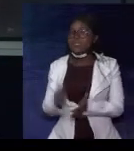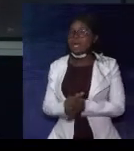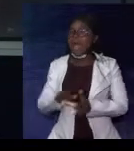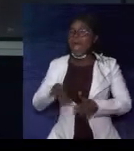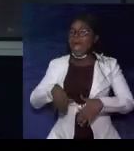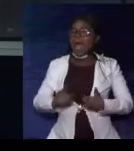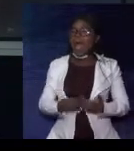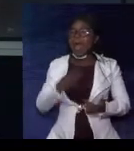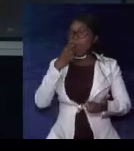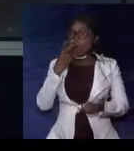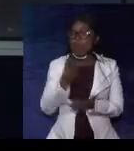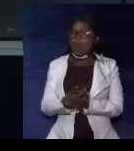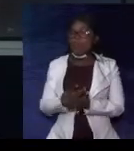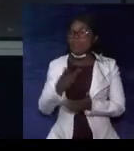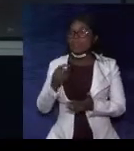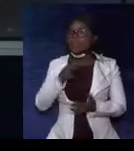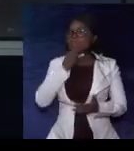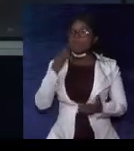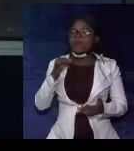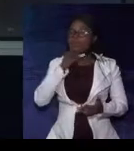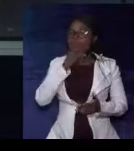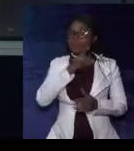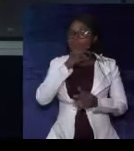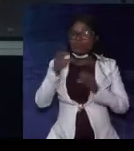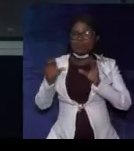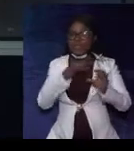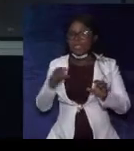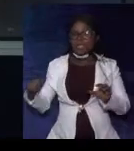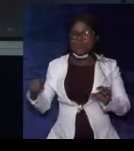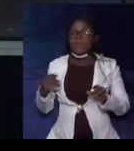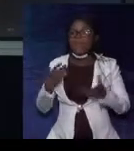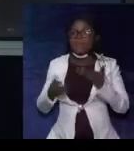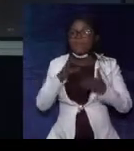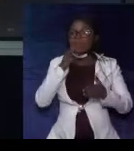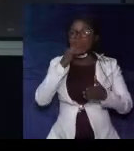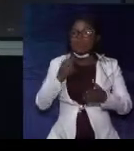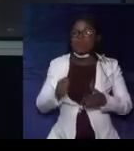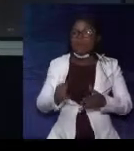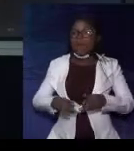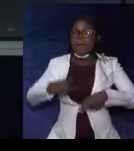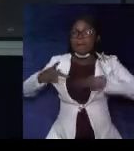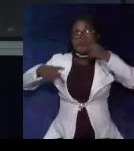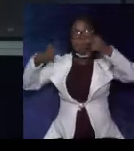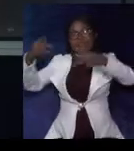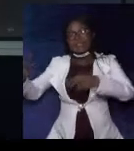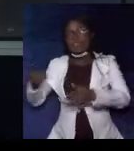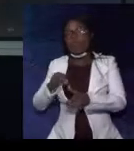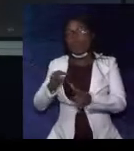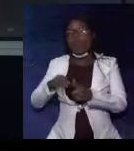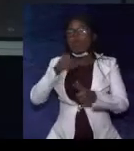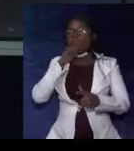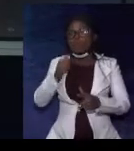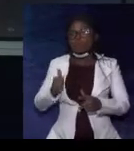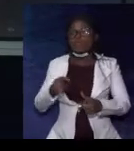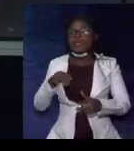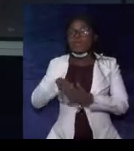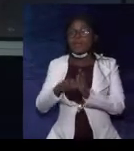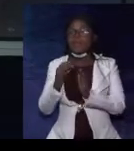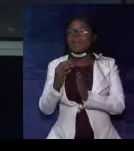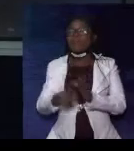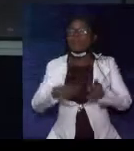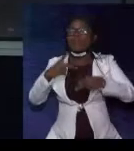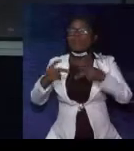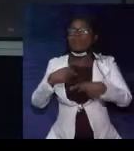helps the farmer to keep track of how well the farm is doing, whether you are really progressing or not. So in